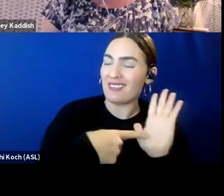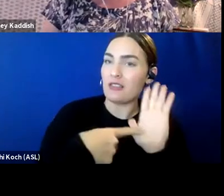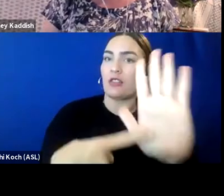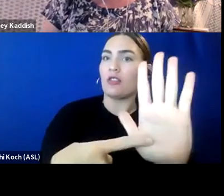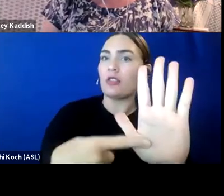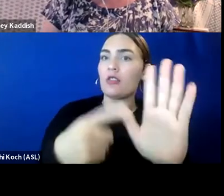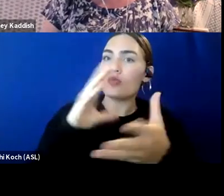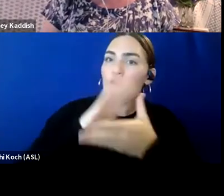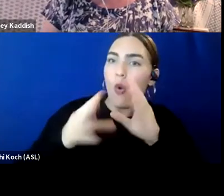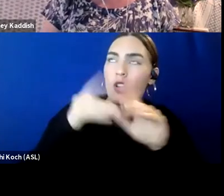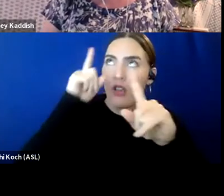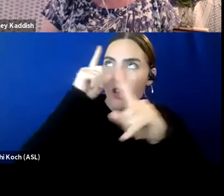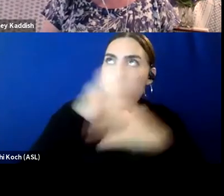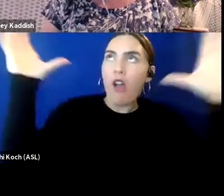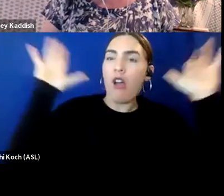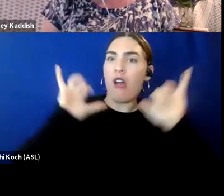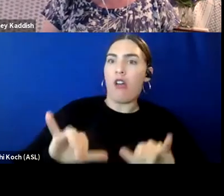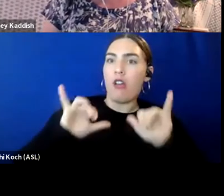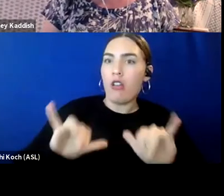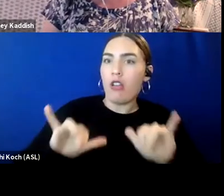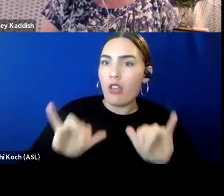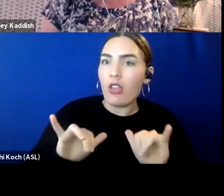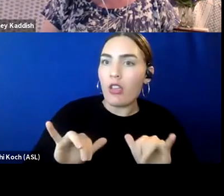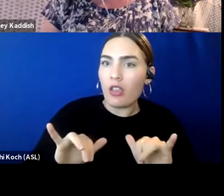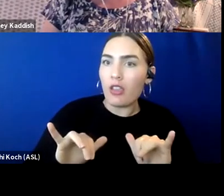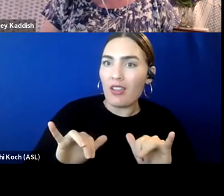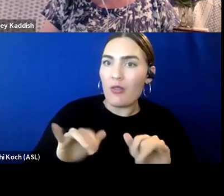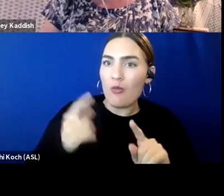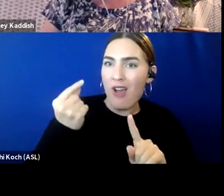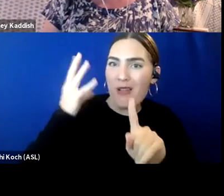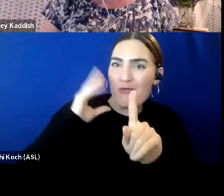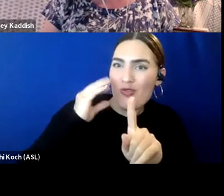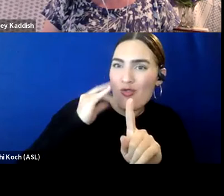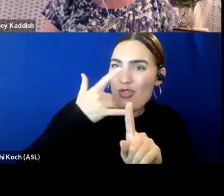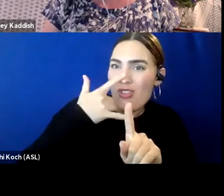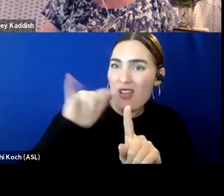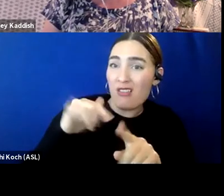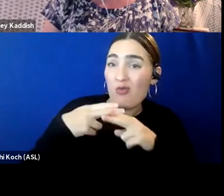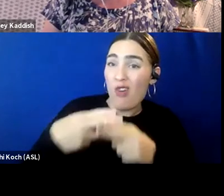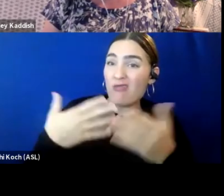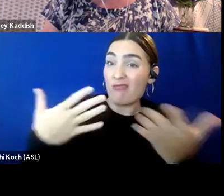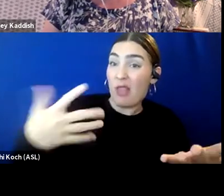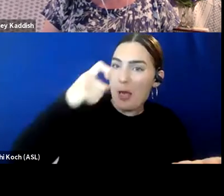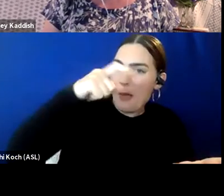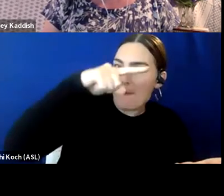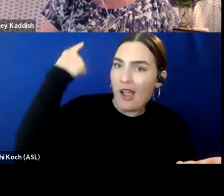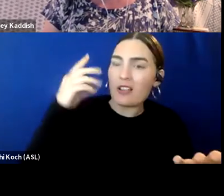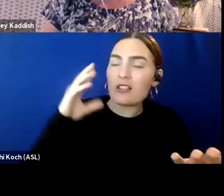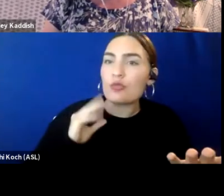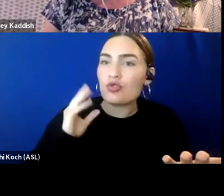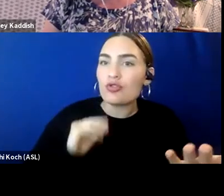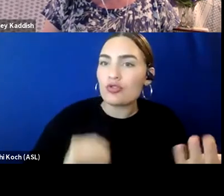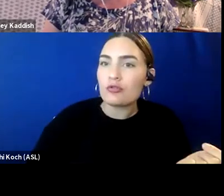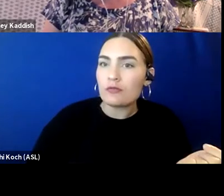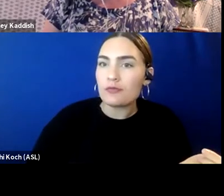bring people inside of this experience that we call the Black experience.